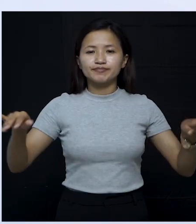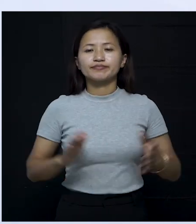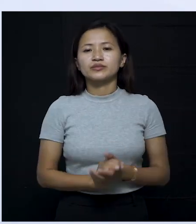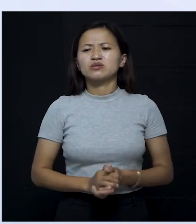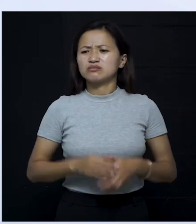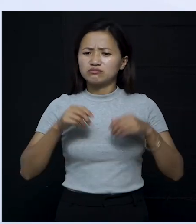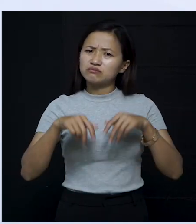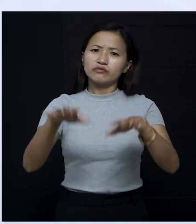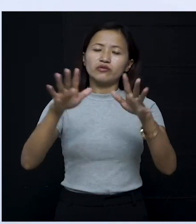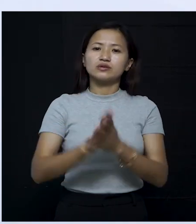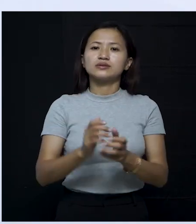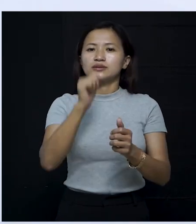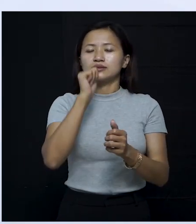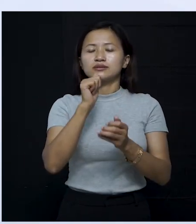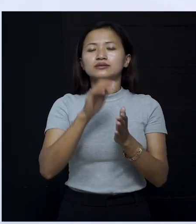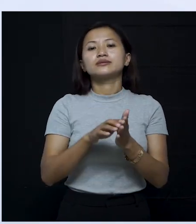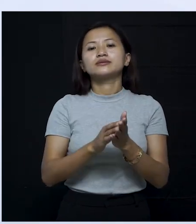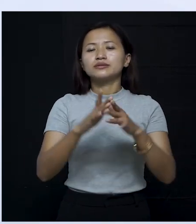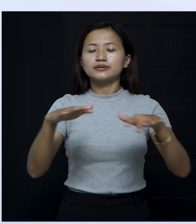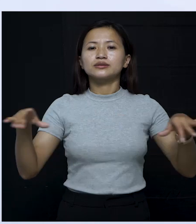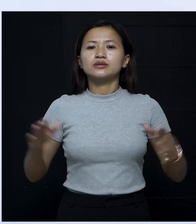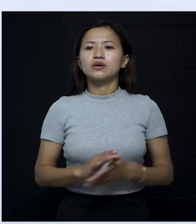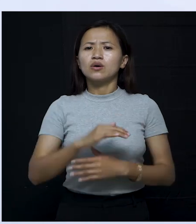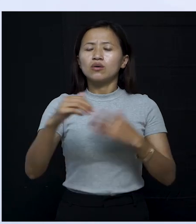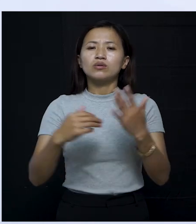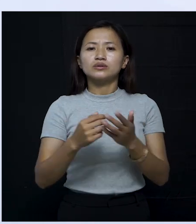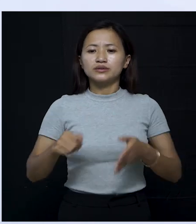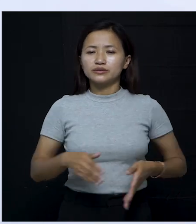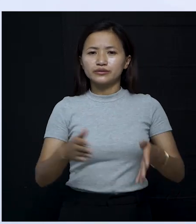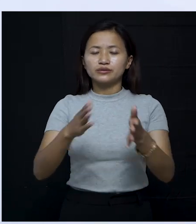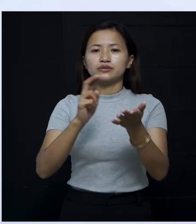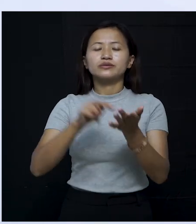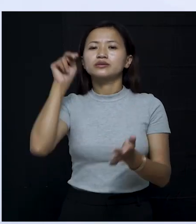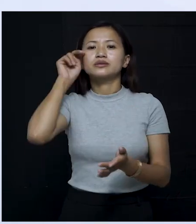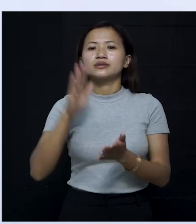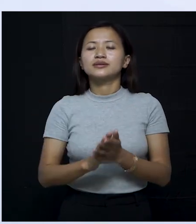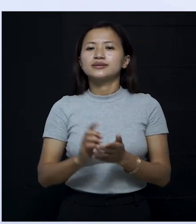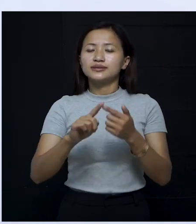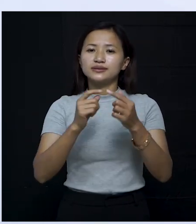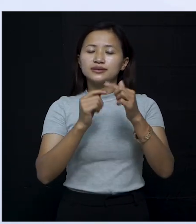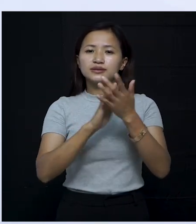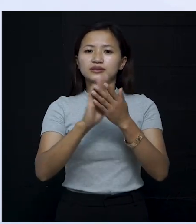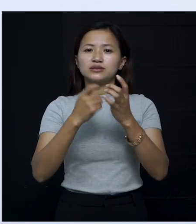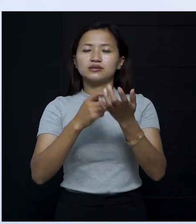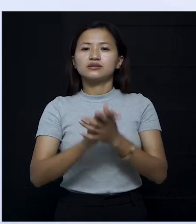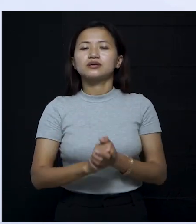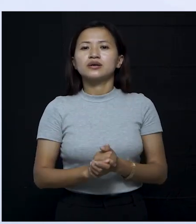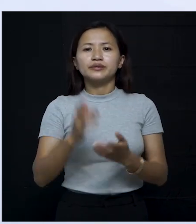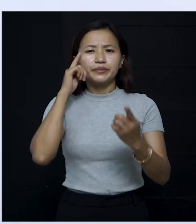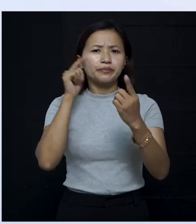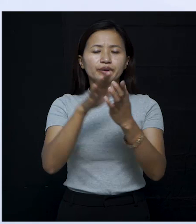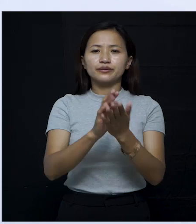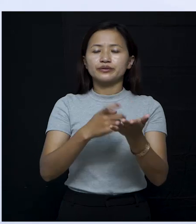flow straight into the sea. What they do is, all the rivers of Nagaland, they either, okay, there are two main